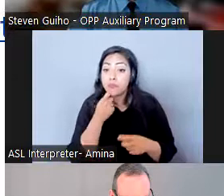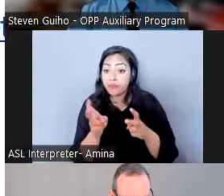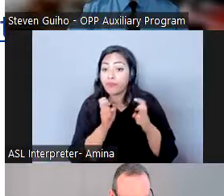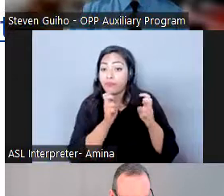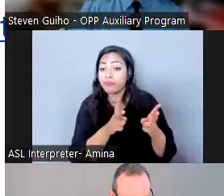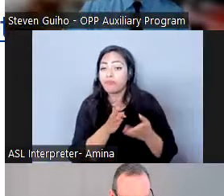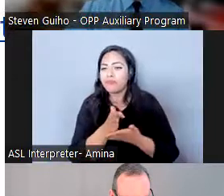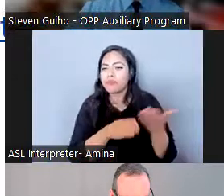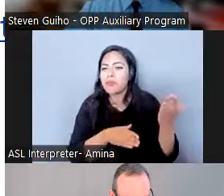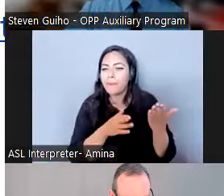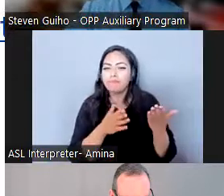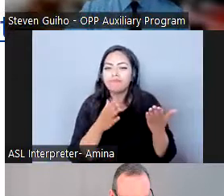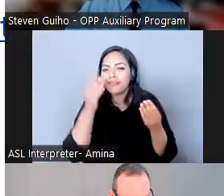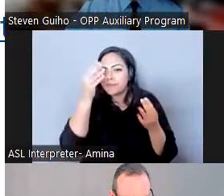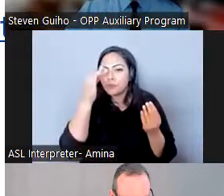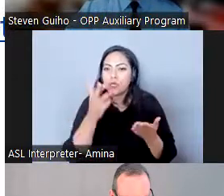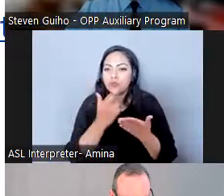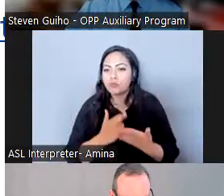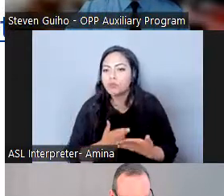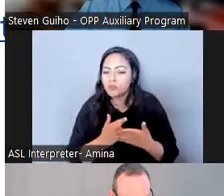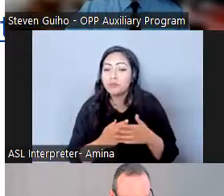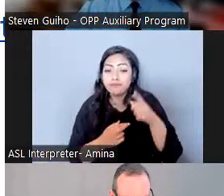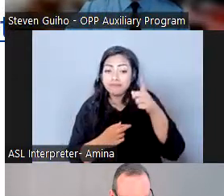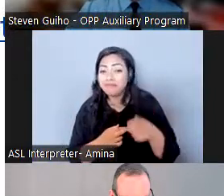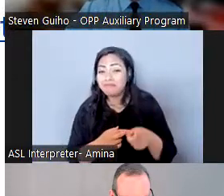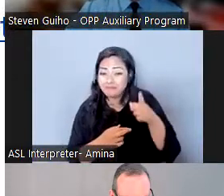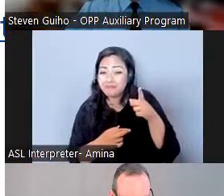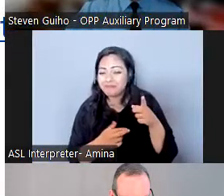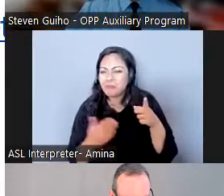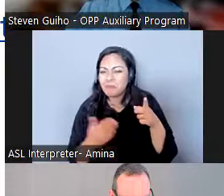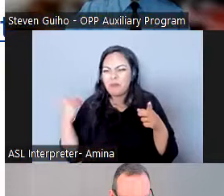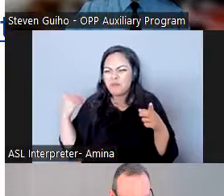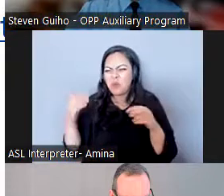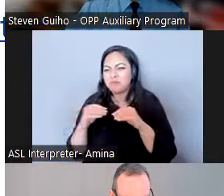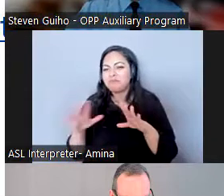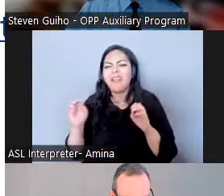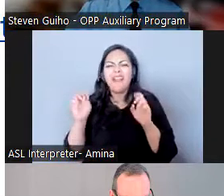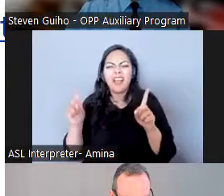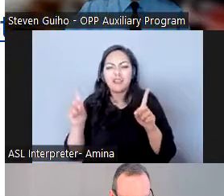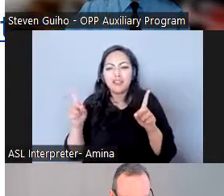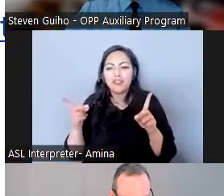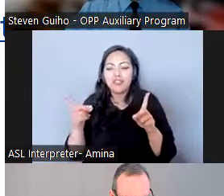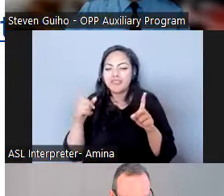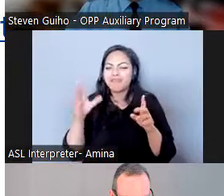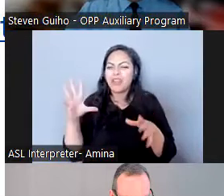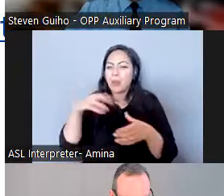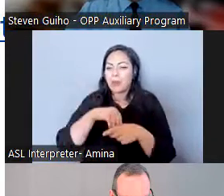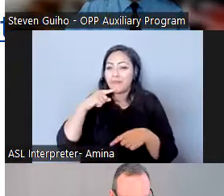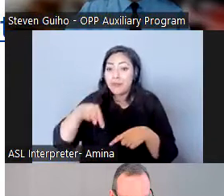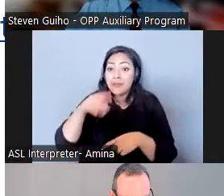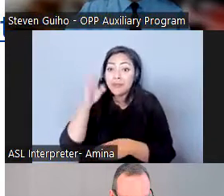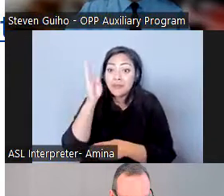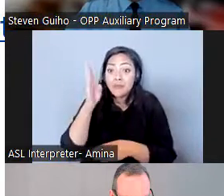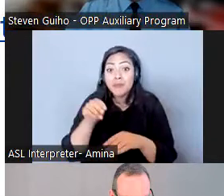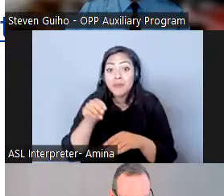that went out to promote the webinar. But here's some of the phone numbers that people can call, as well